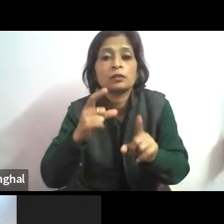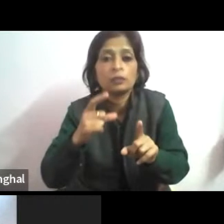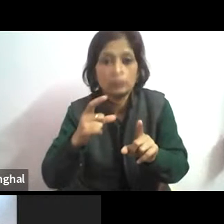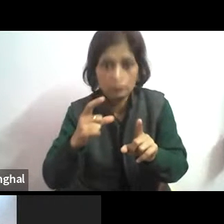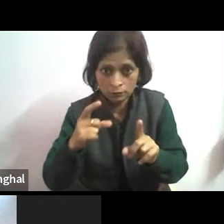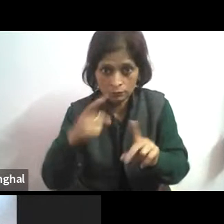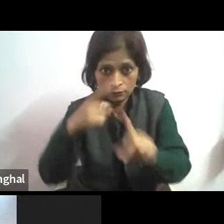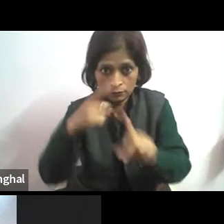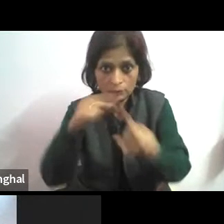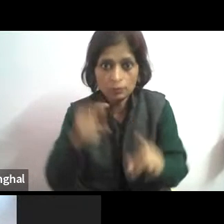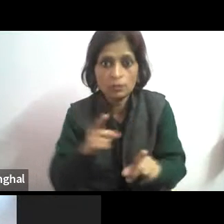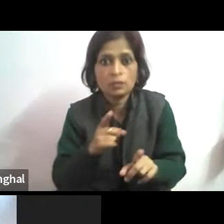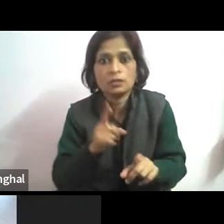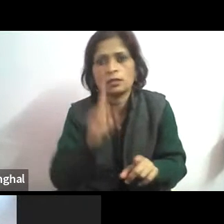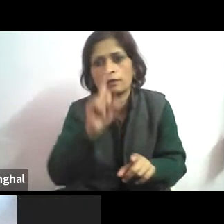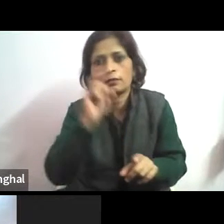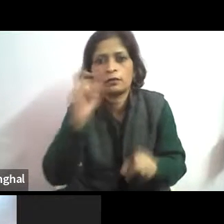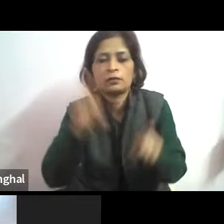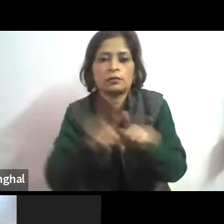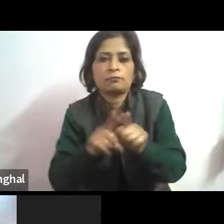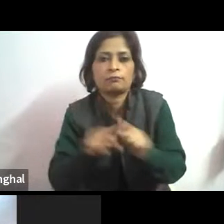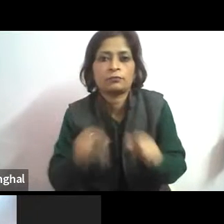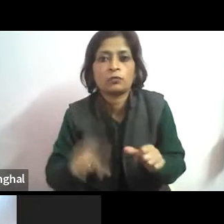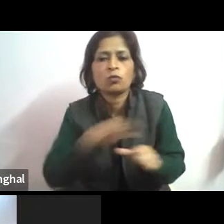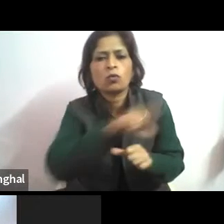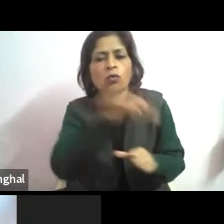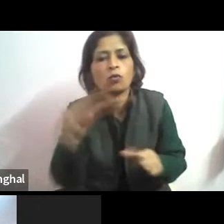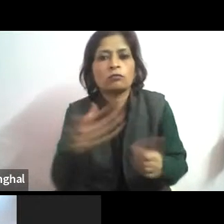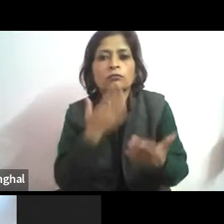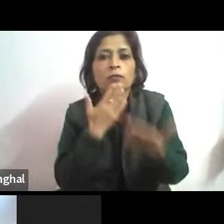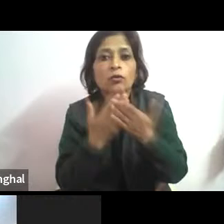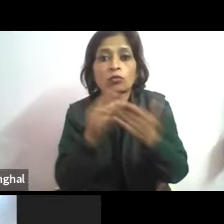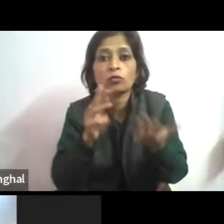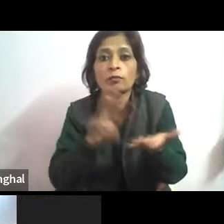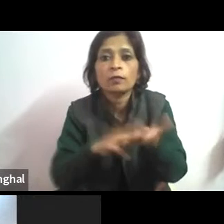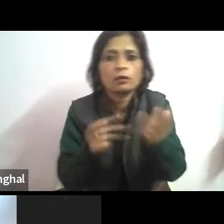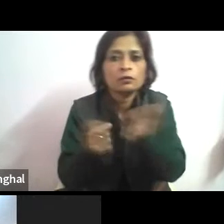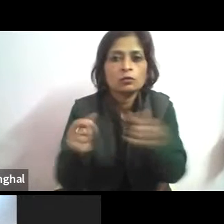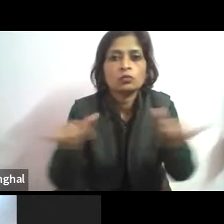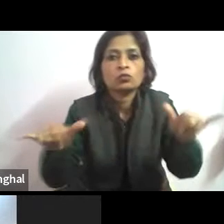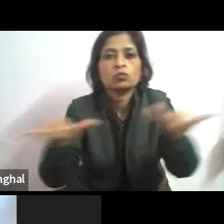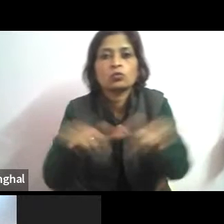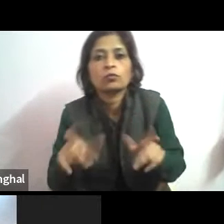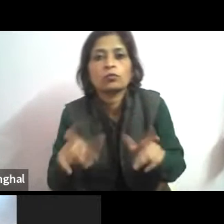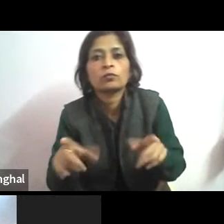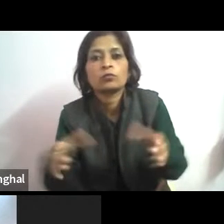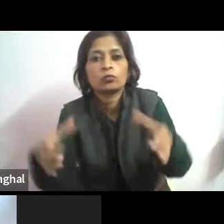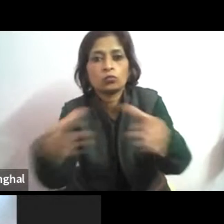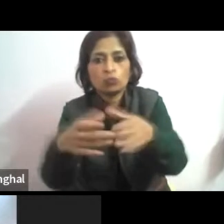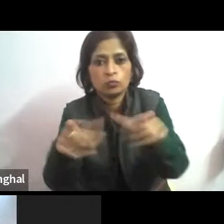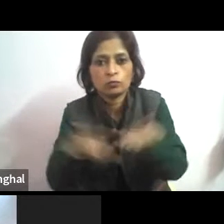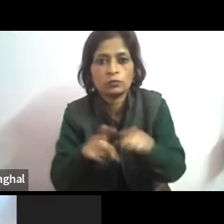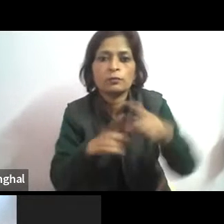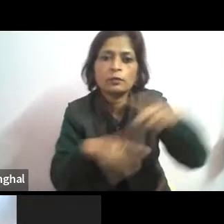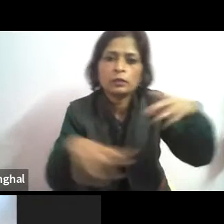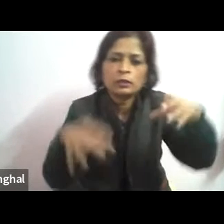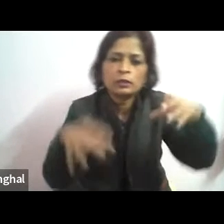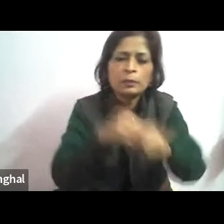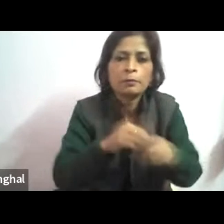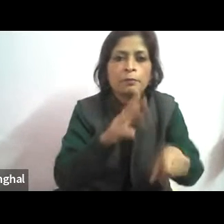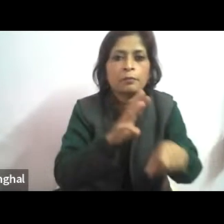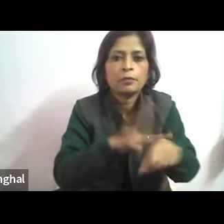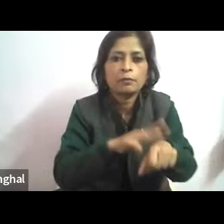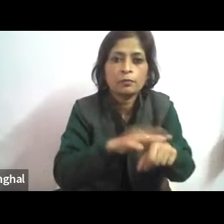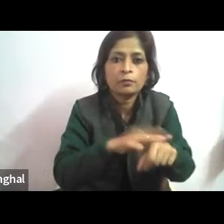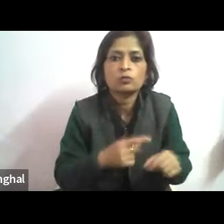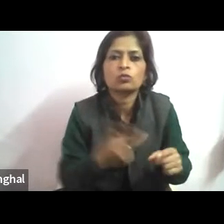that and take it forward. Thank you very much to the organizers, Sujata Bhan, Himanshu, all their team members of both the